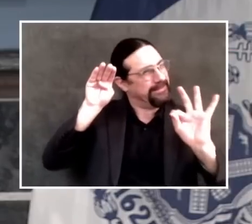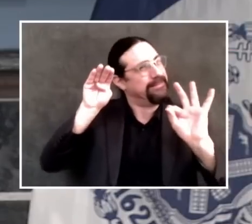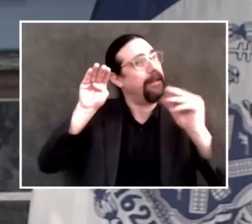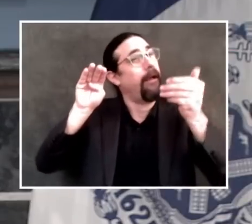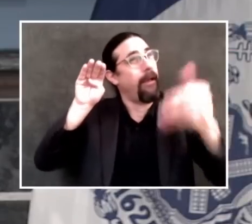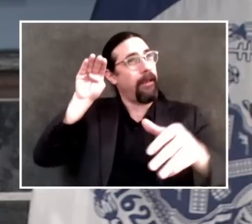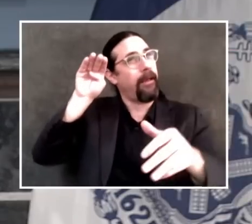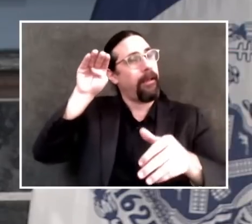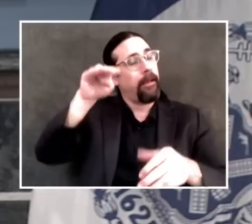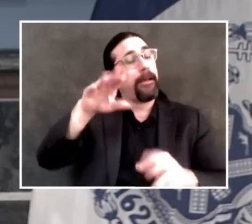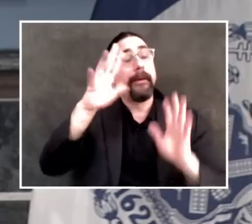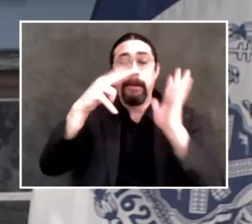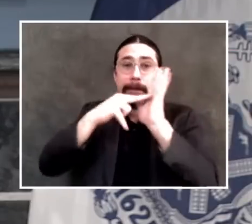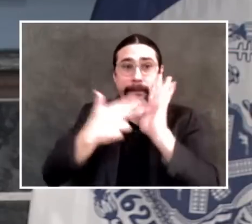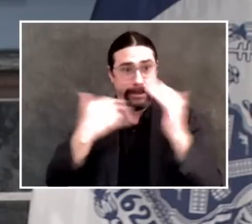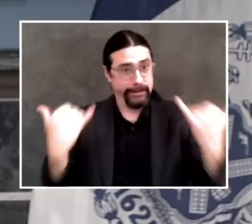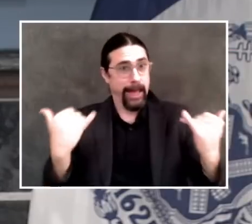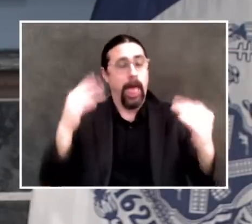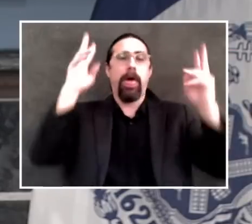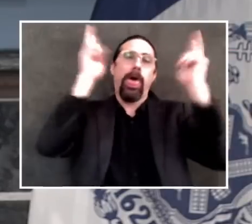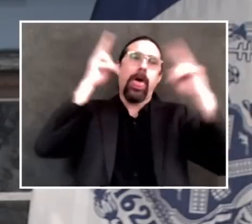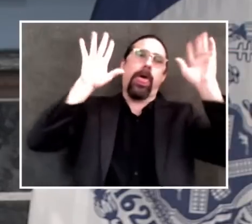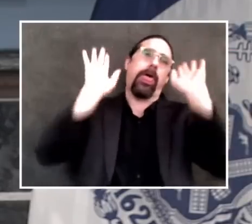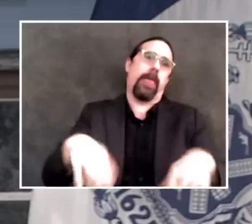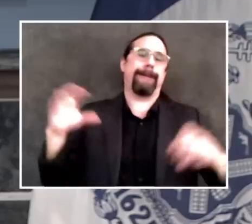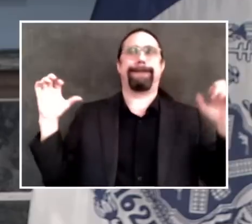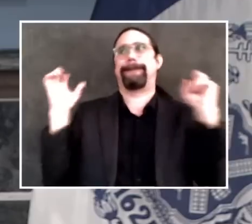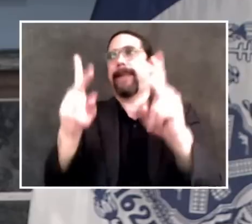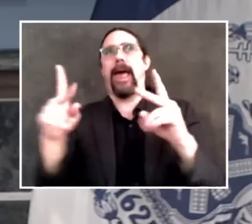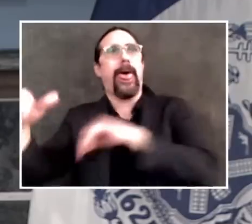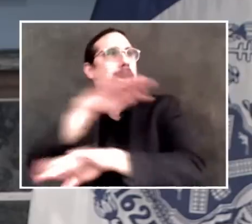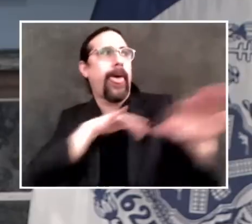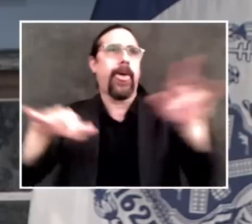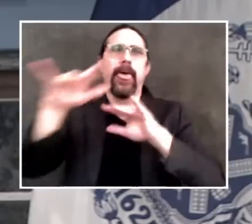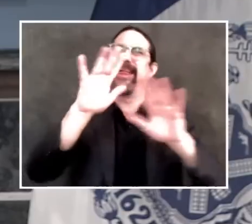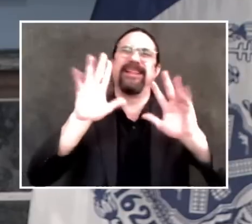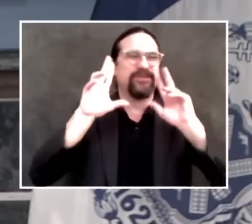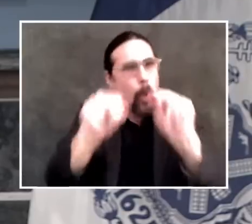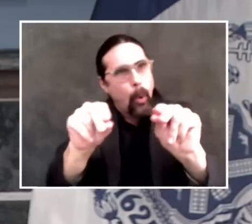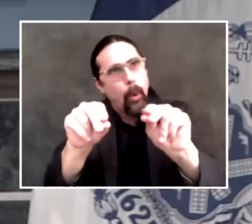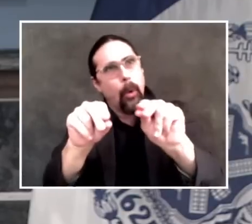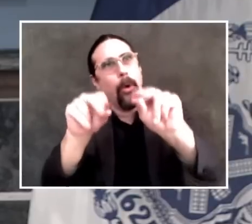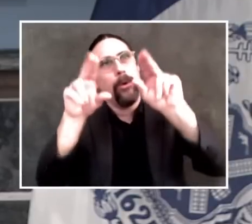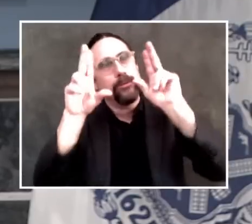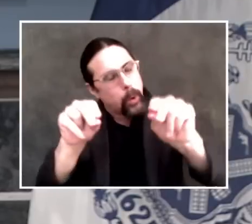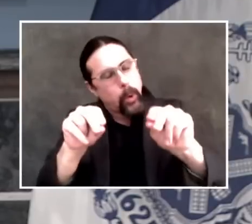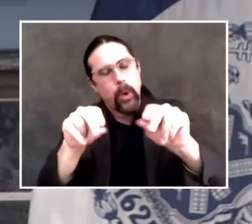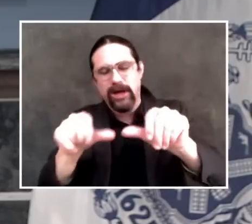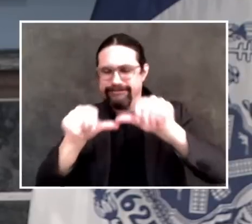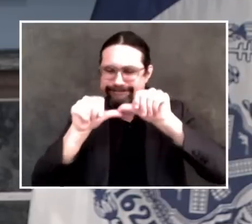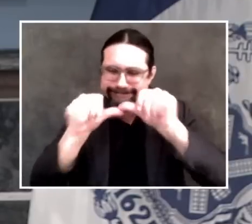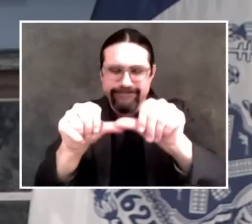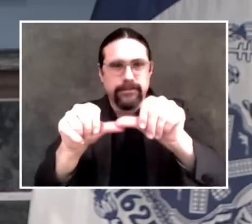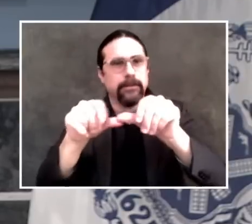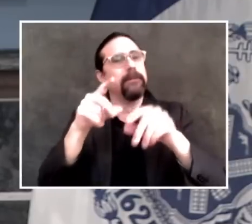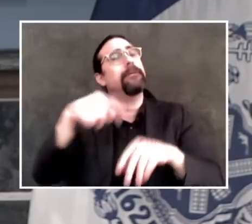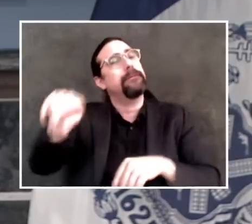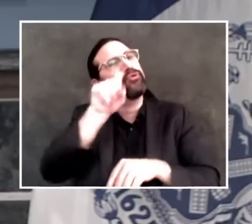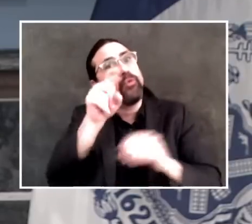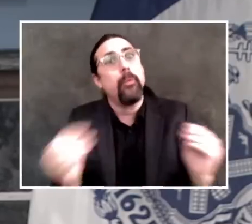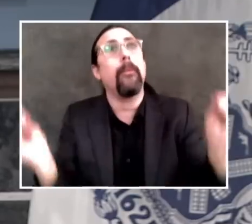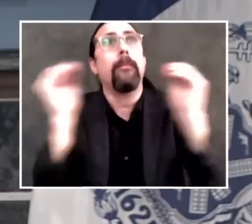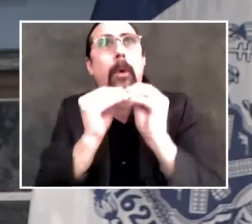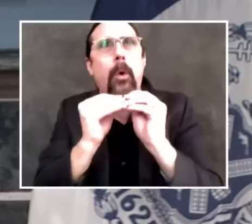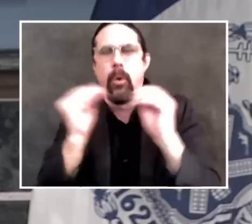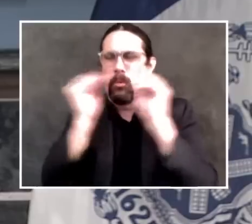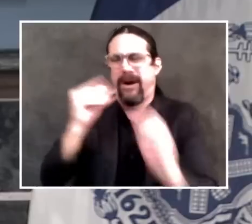and really tighten them up and make them as strong as they possibly can, because that's the way out of this. All of us together. And everyone has to be a part of